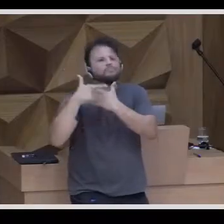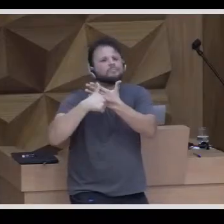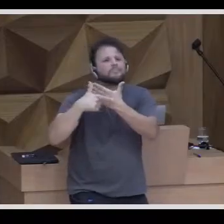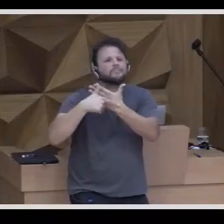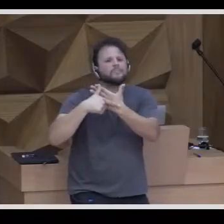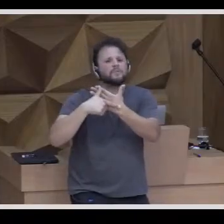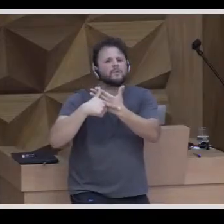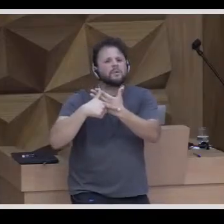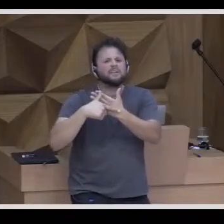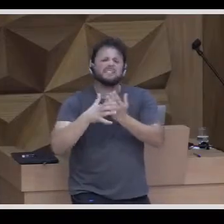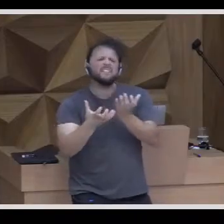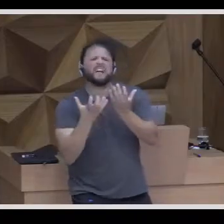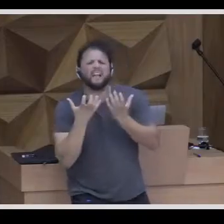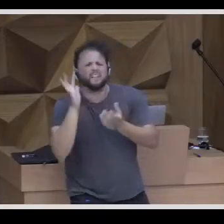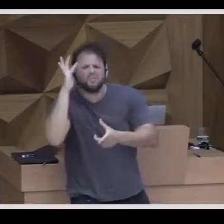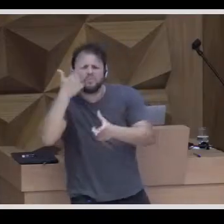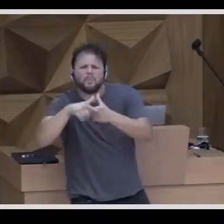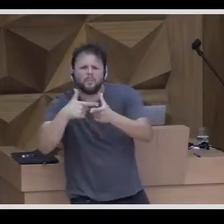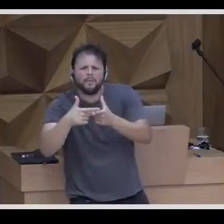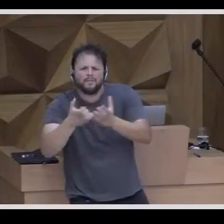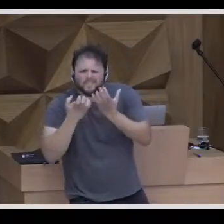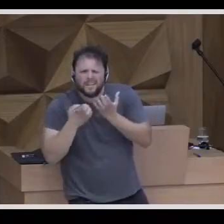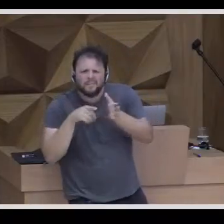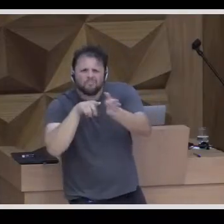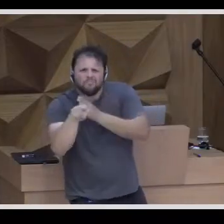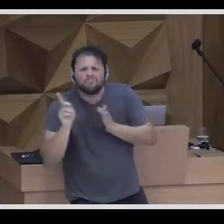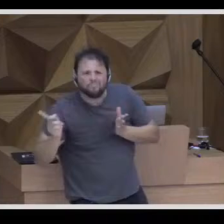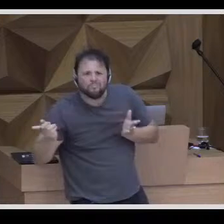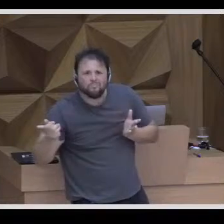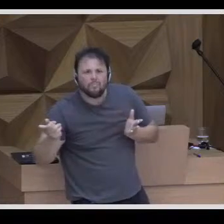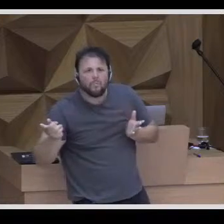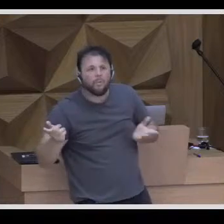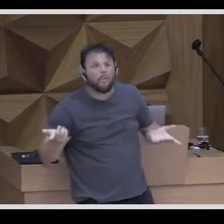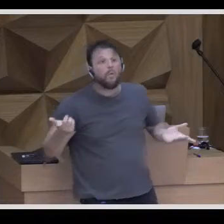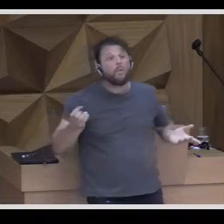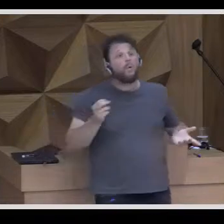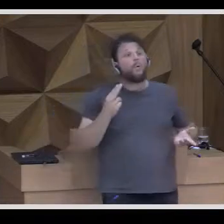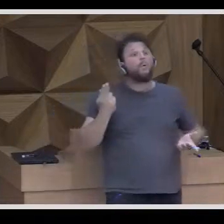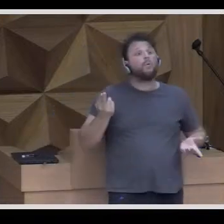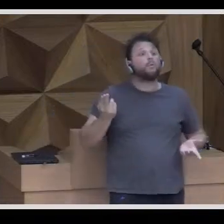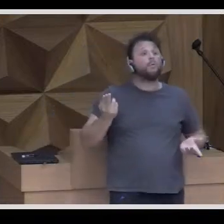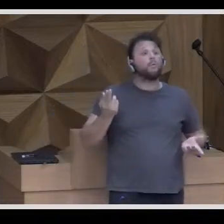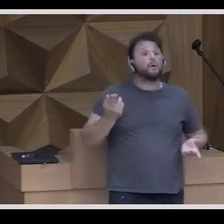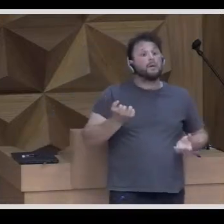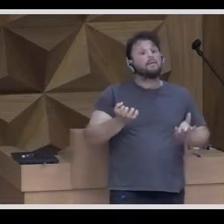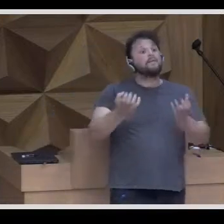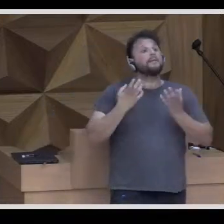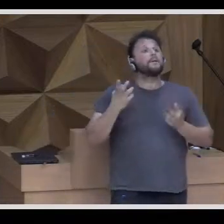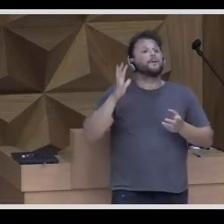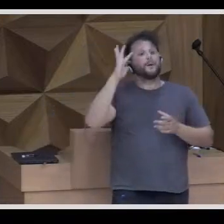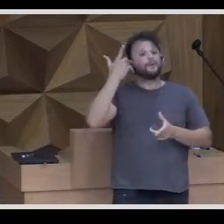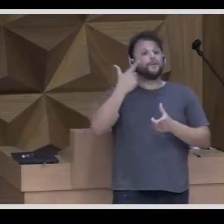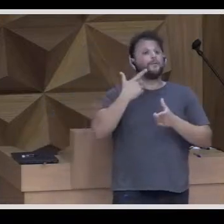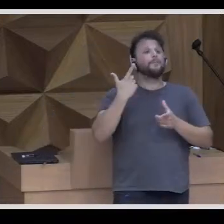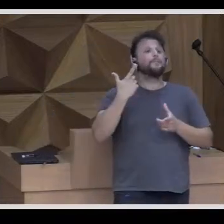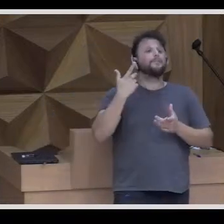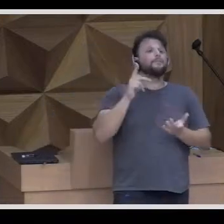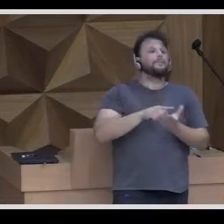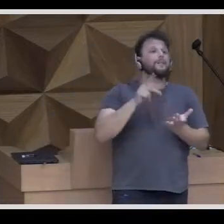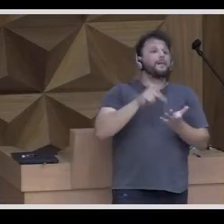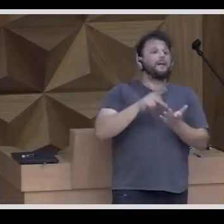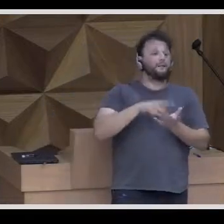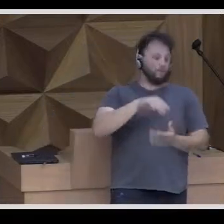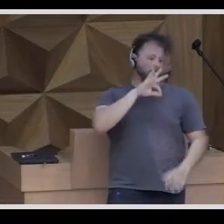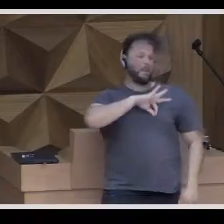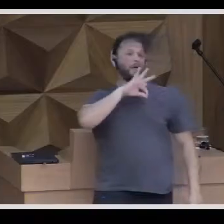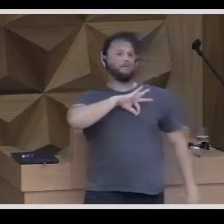the solution to their problem is working shorter hours and getting paid more? Is it the case that the solution